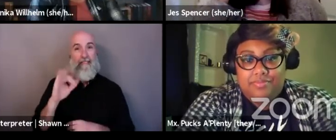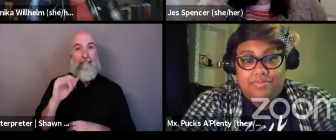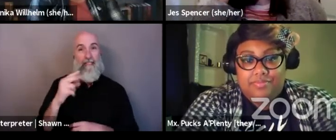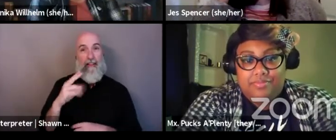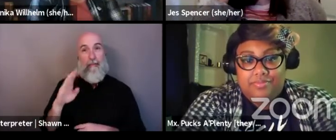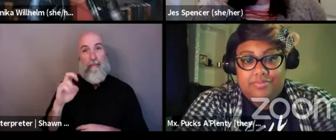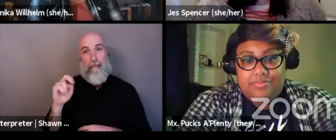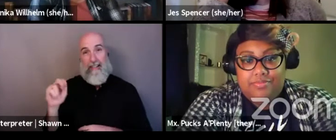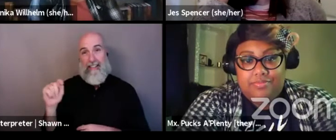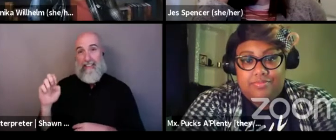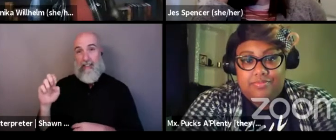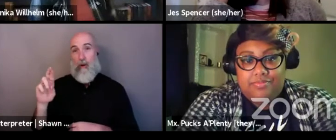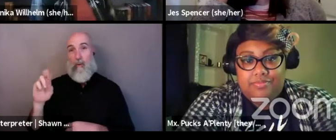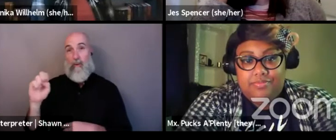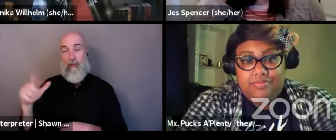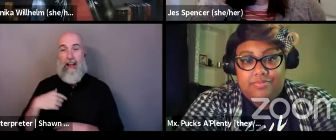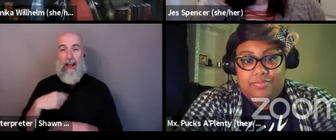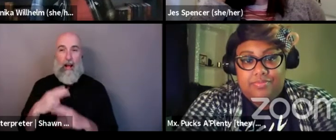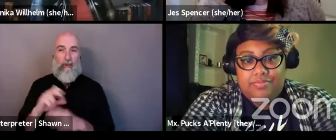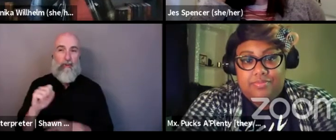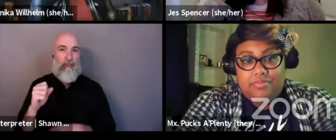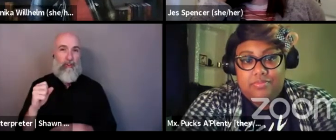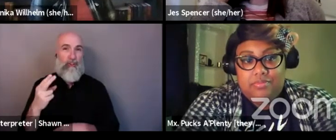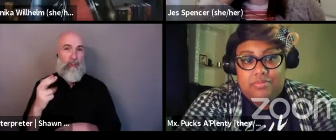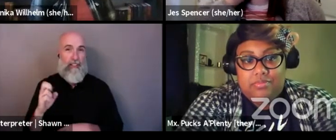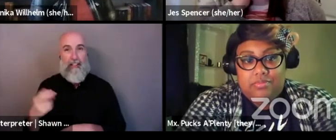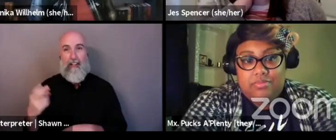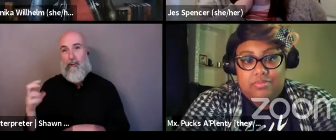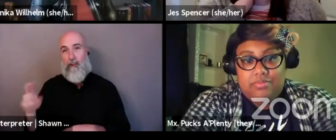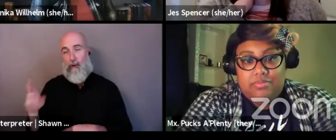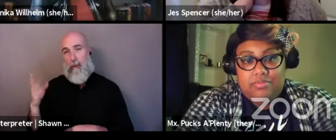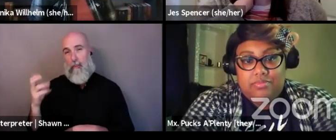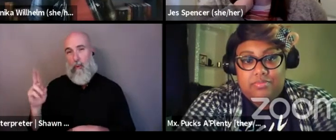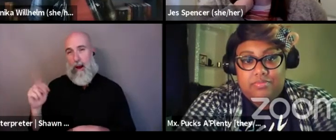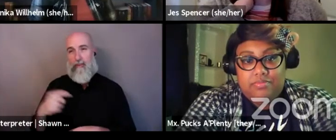Russell. I use she, her pronouns. I am a